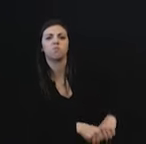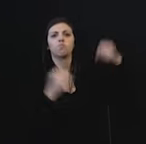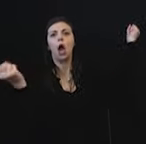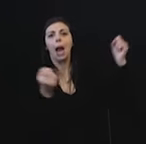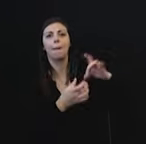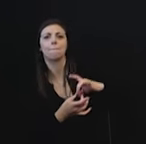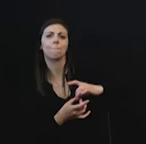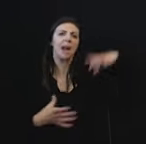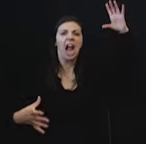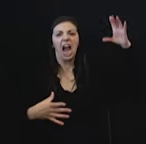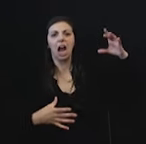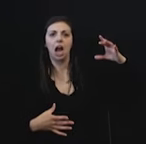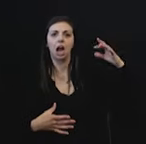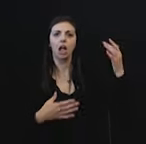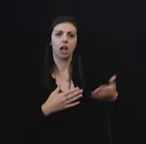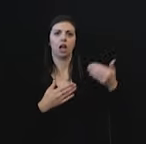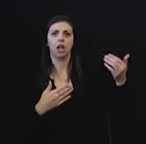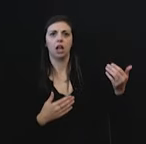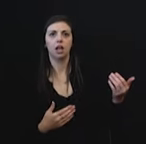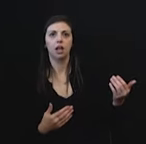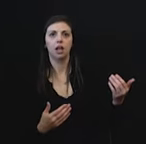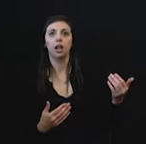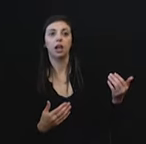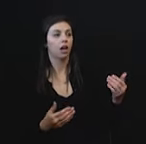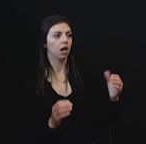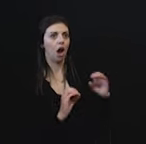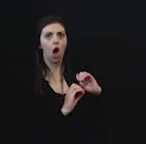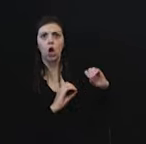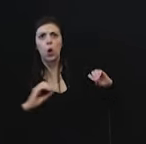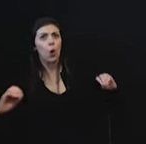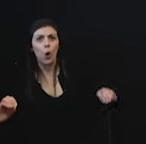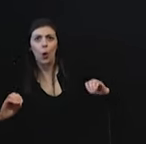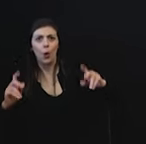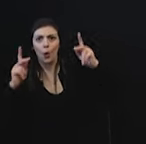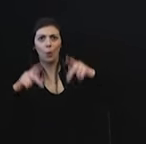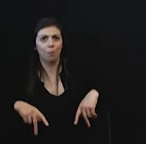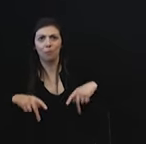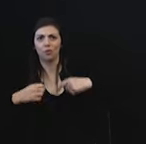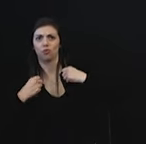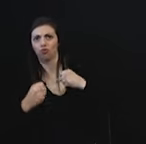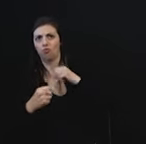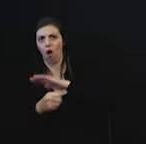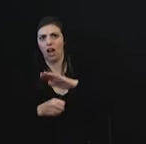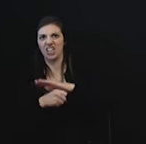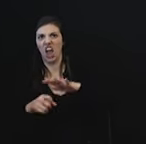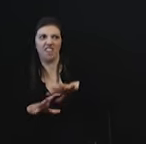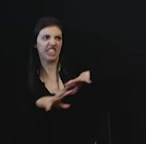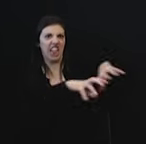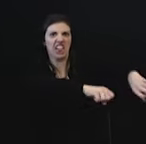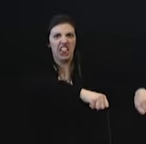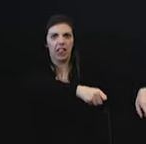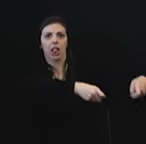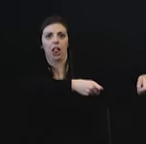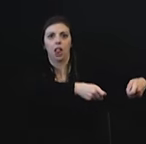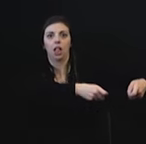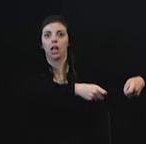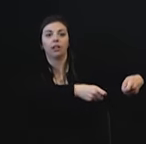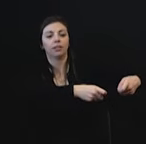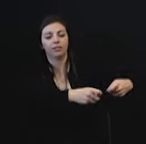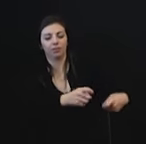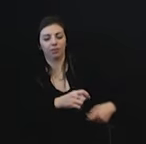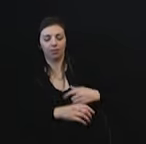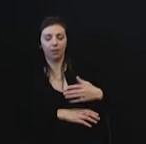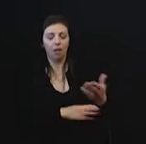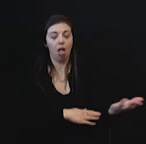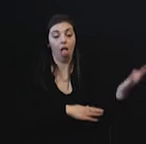and smashed the shackles. No one was strong enough to subdue him. Day and night he wandered among